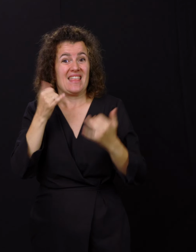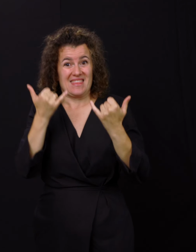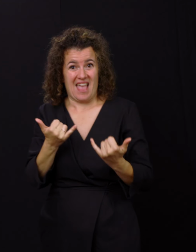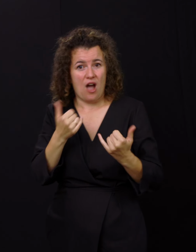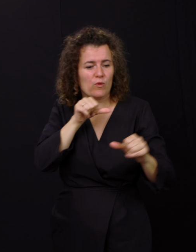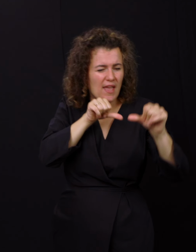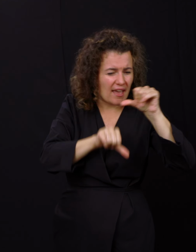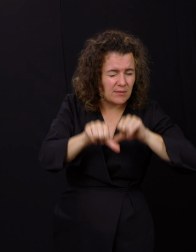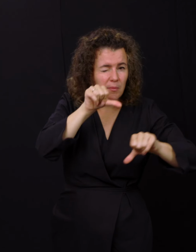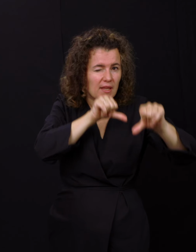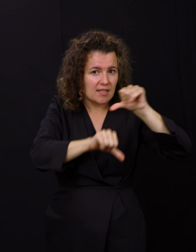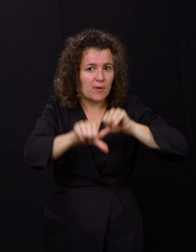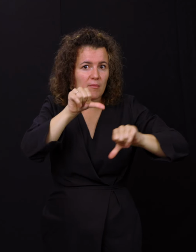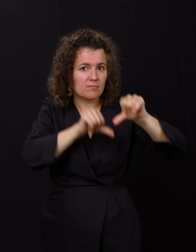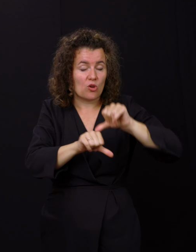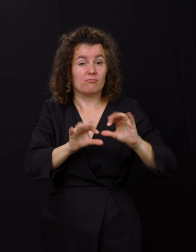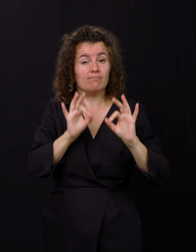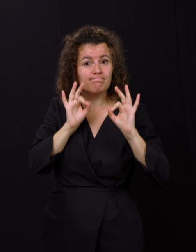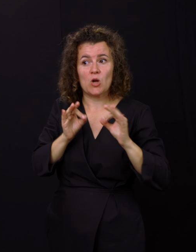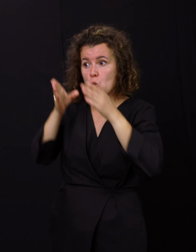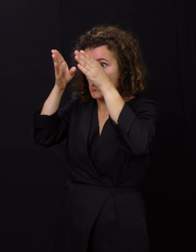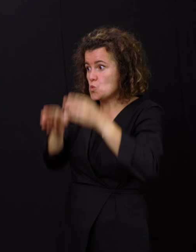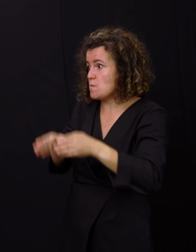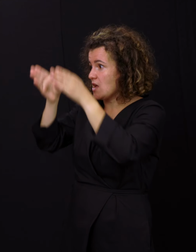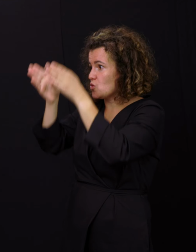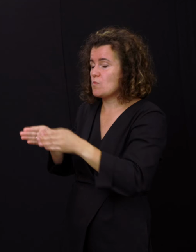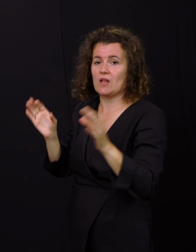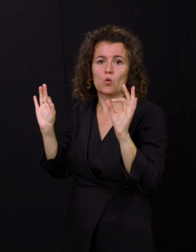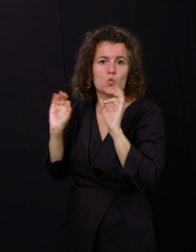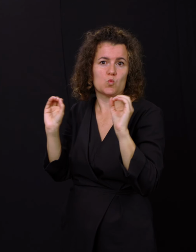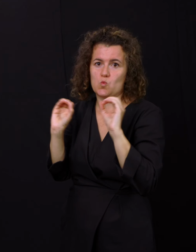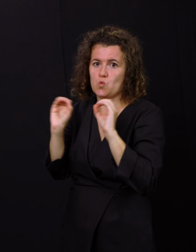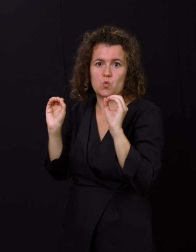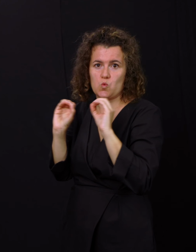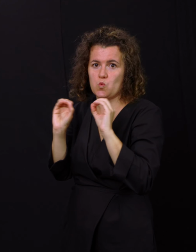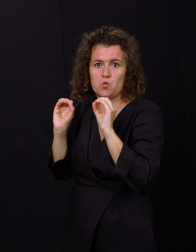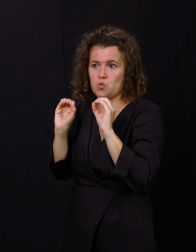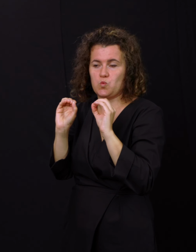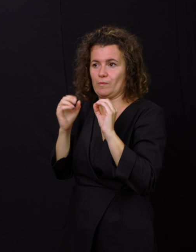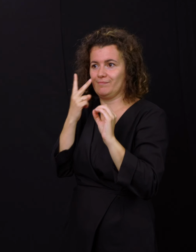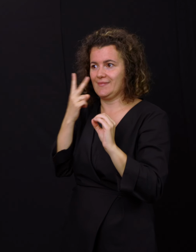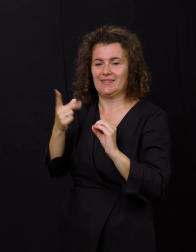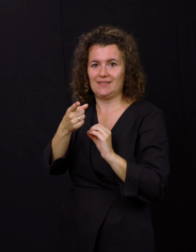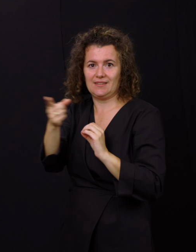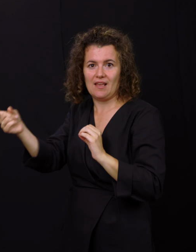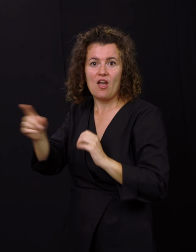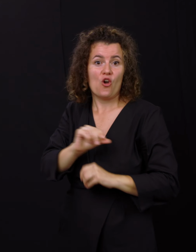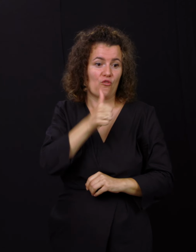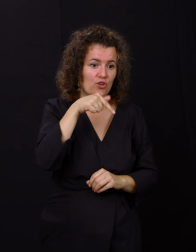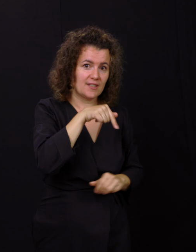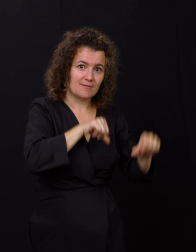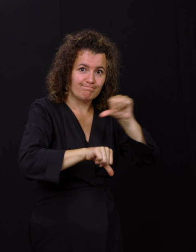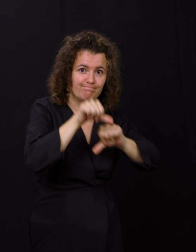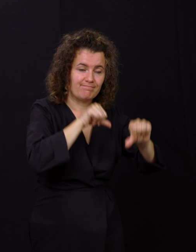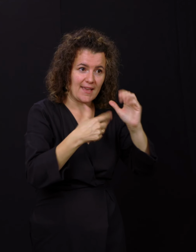therapy. This has never been tested in humans, and we can only say if it's working once we see that the patient recovers